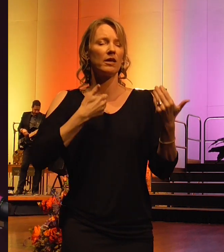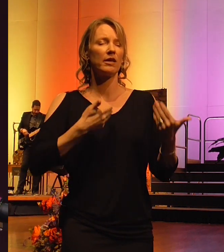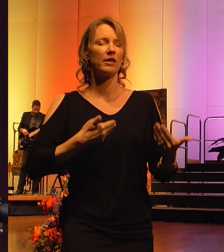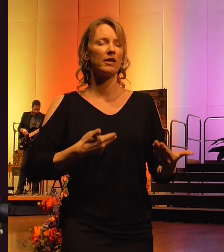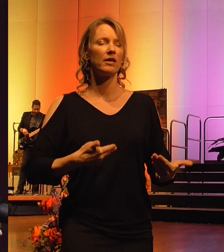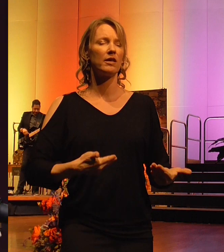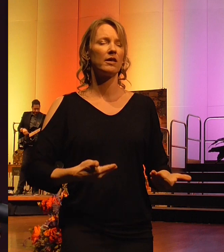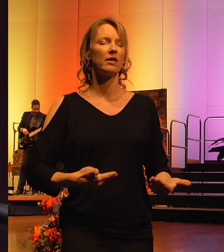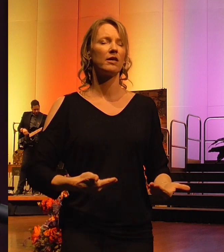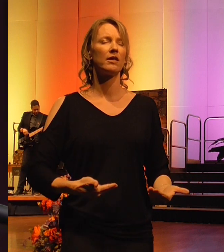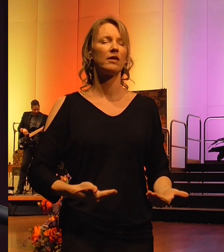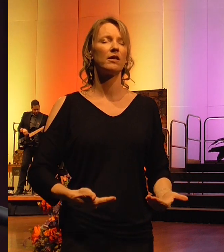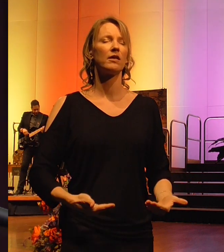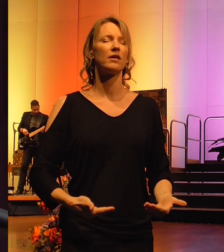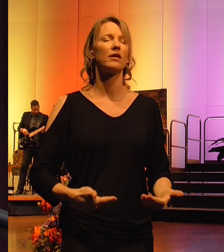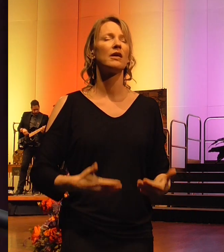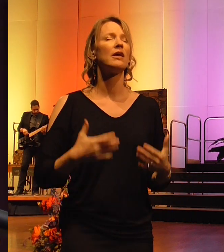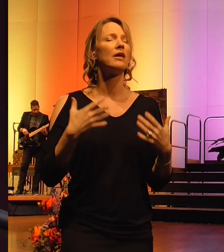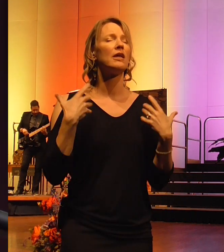me,